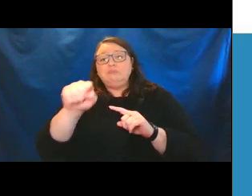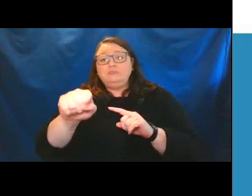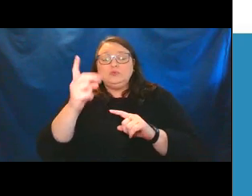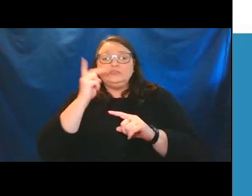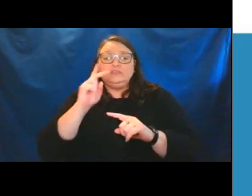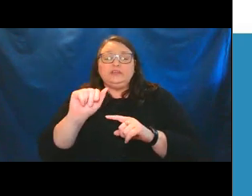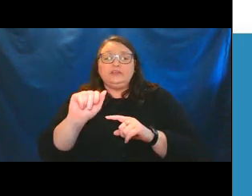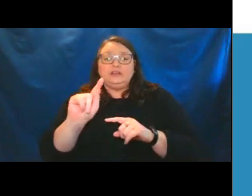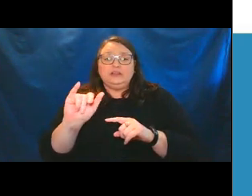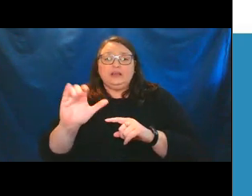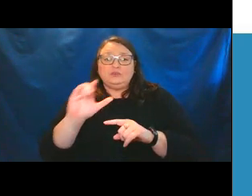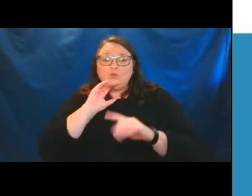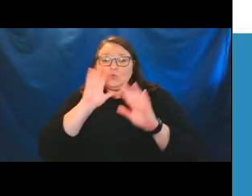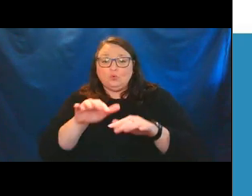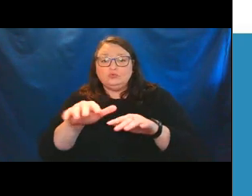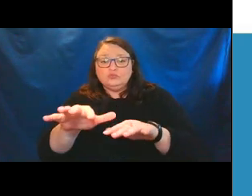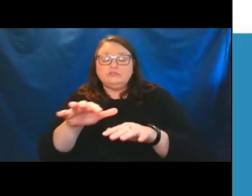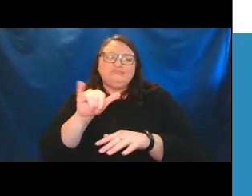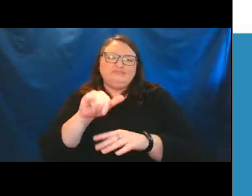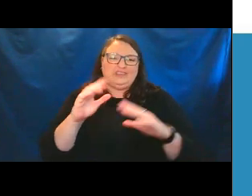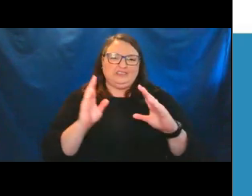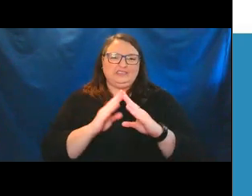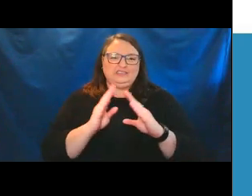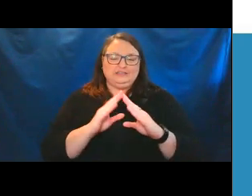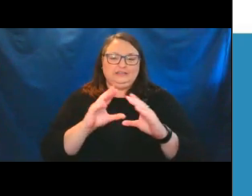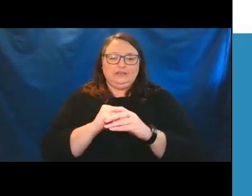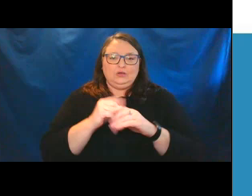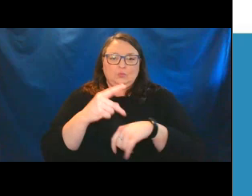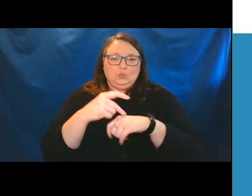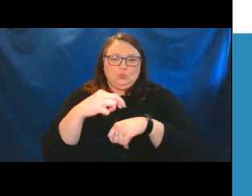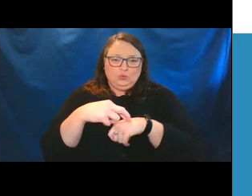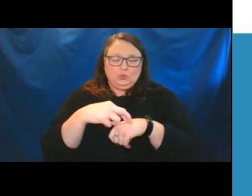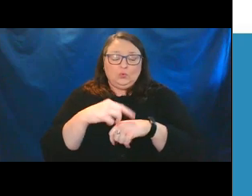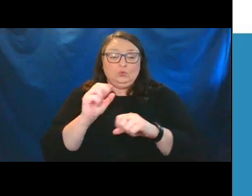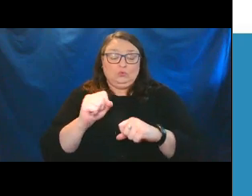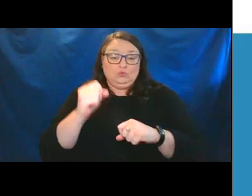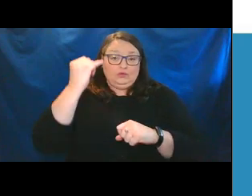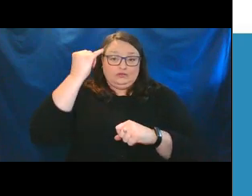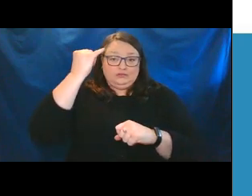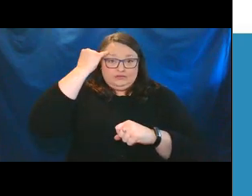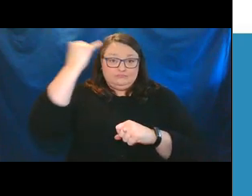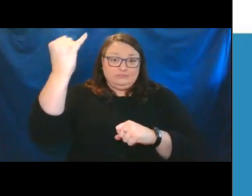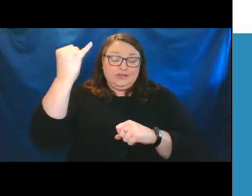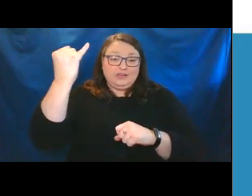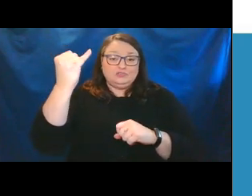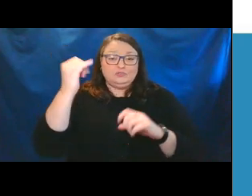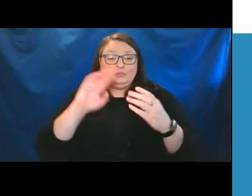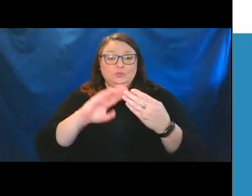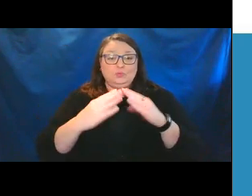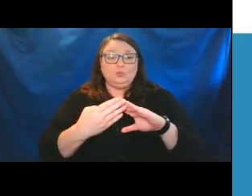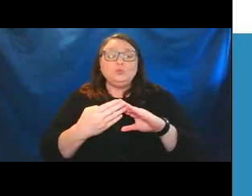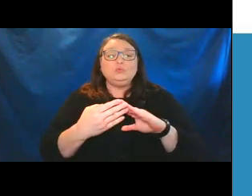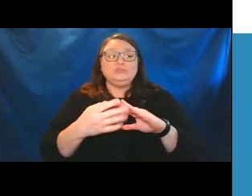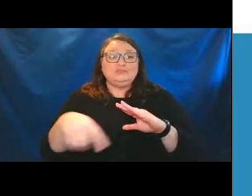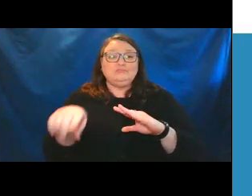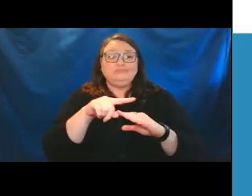this is their city. You can imagine the communities that are